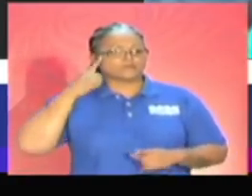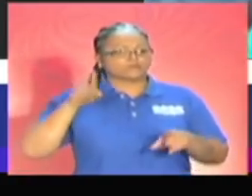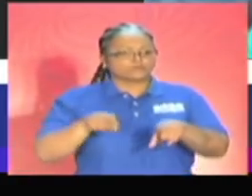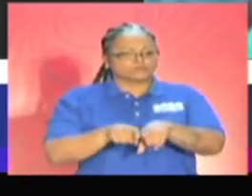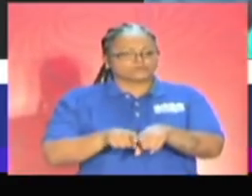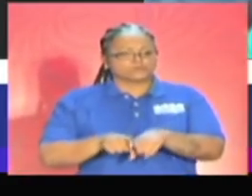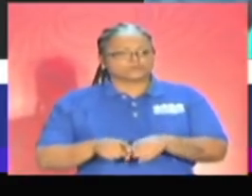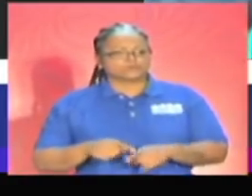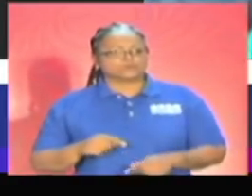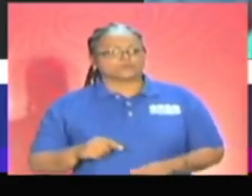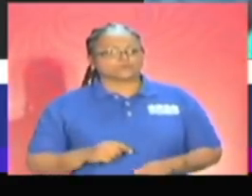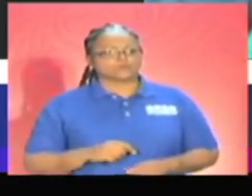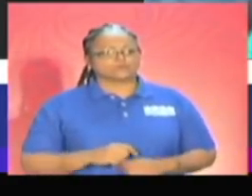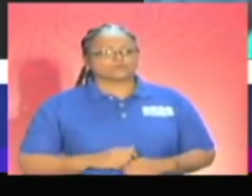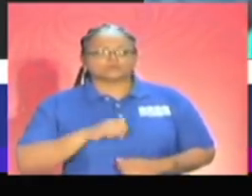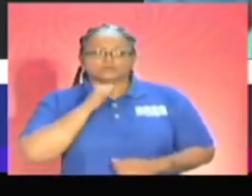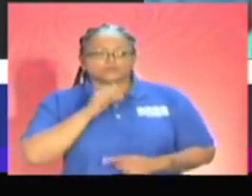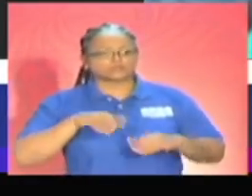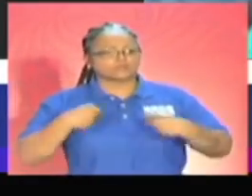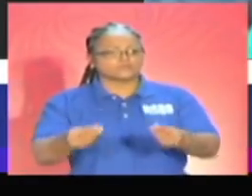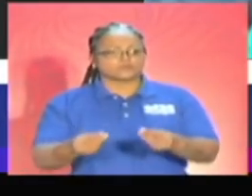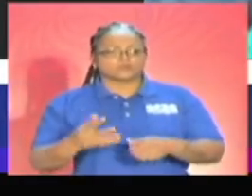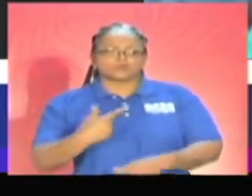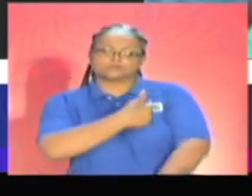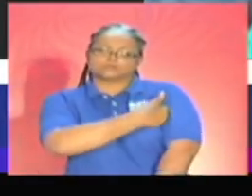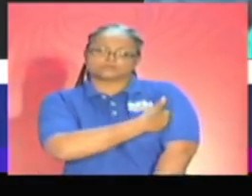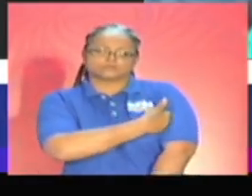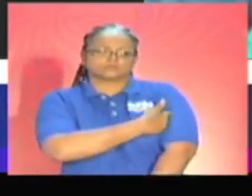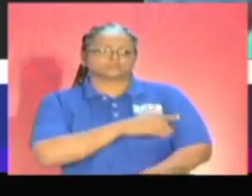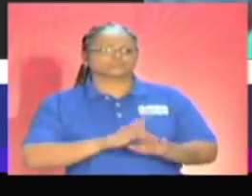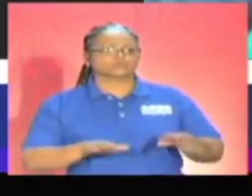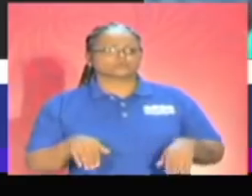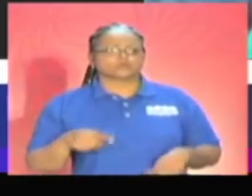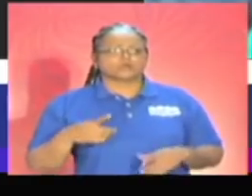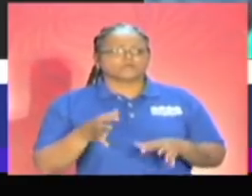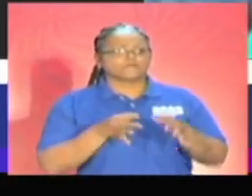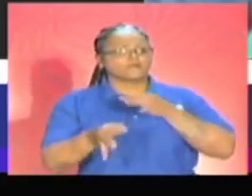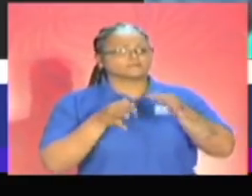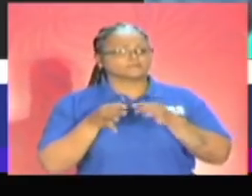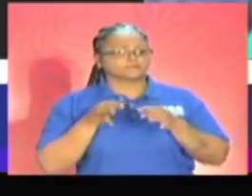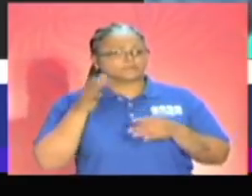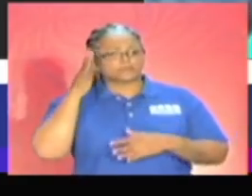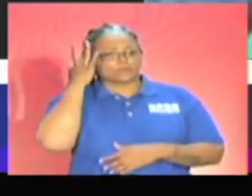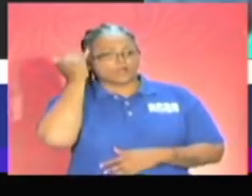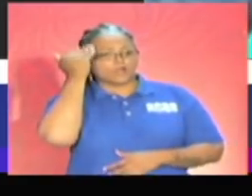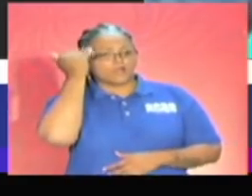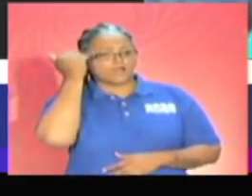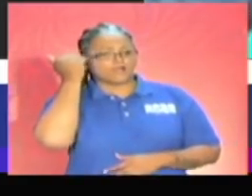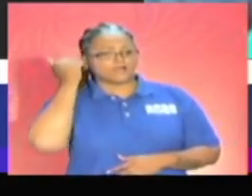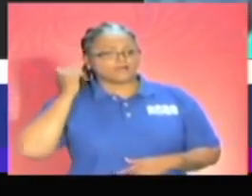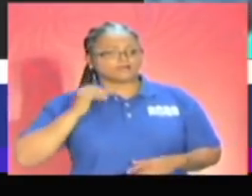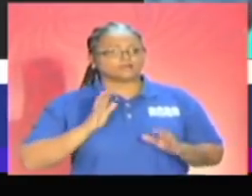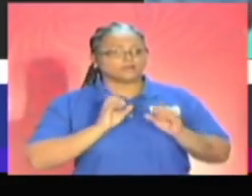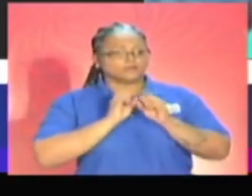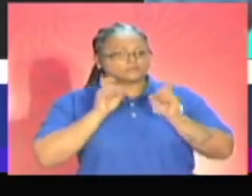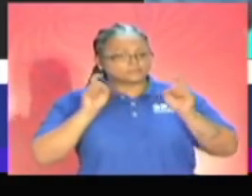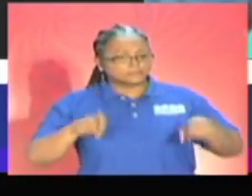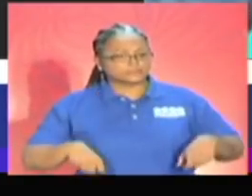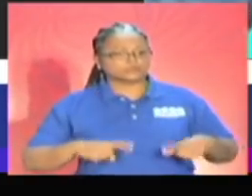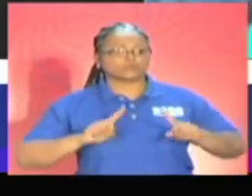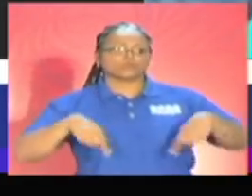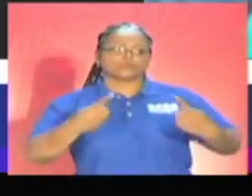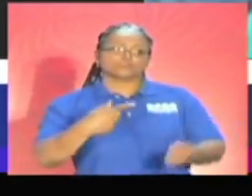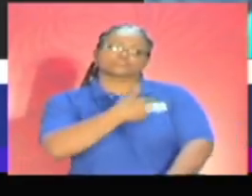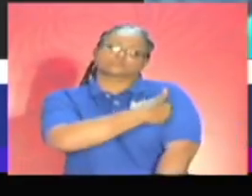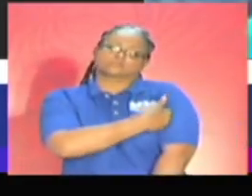touched on it a bit in your presentation, but could you explain the reason that children should be vaccinated against COVID-19? Those are my